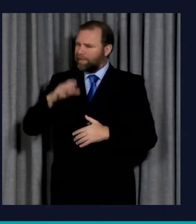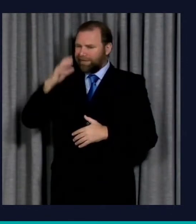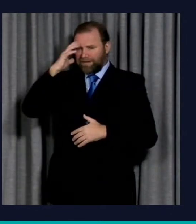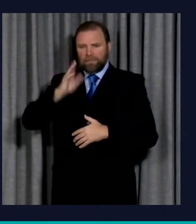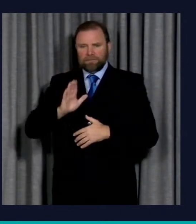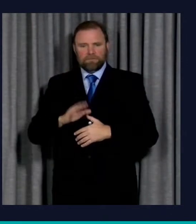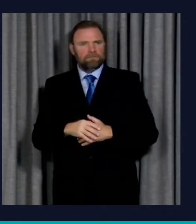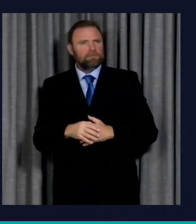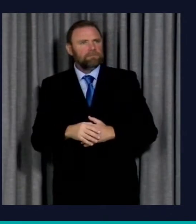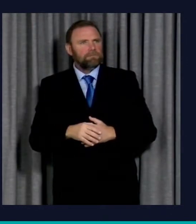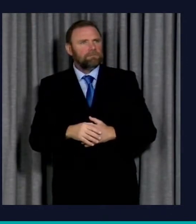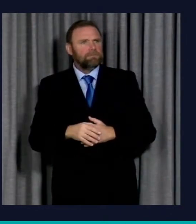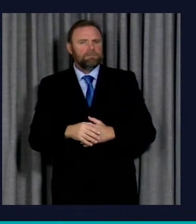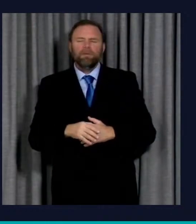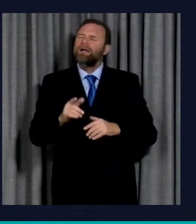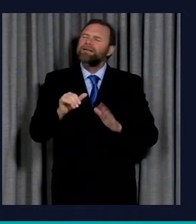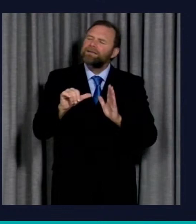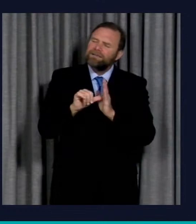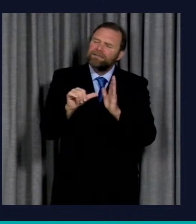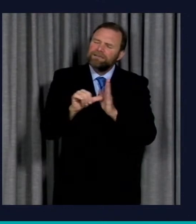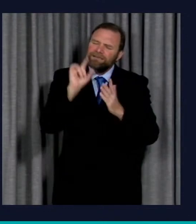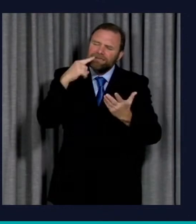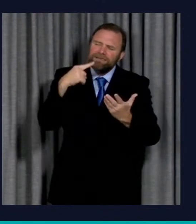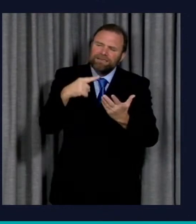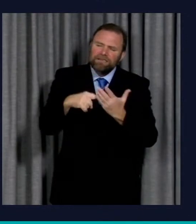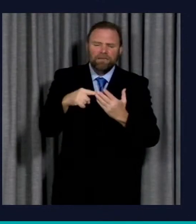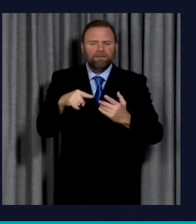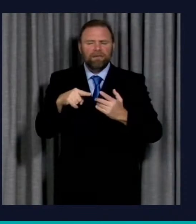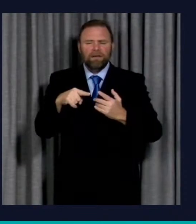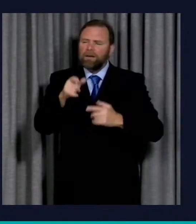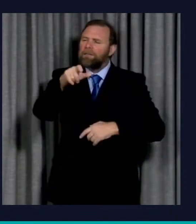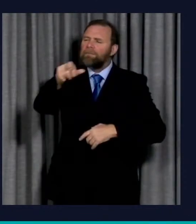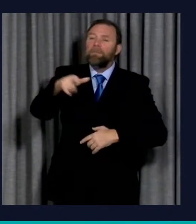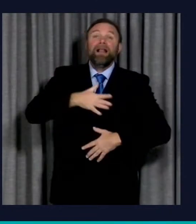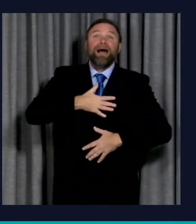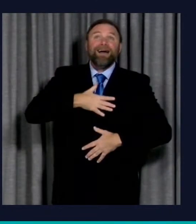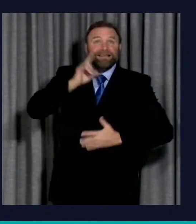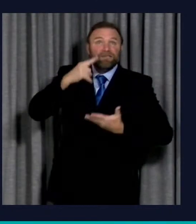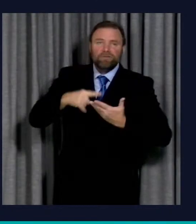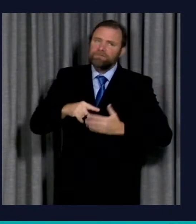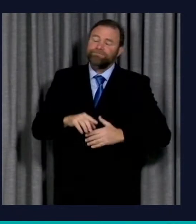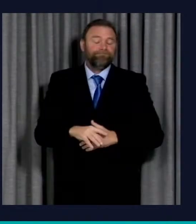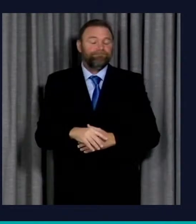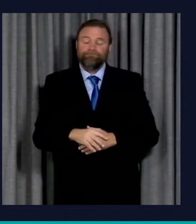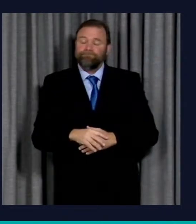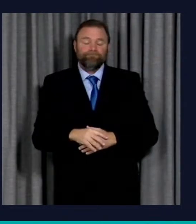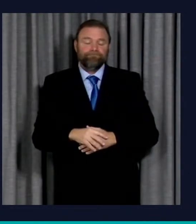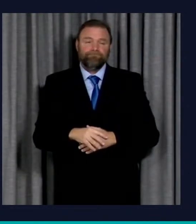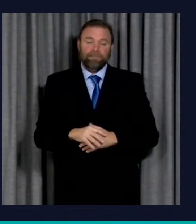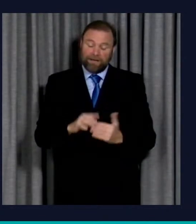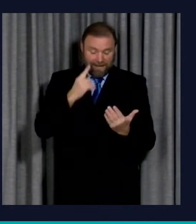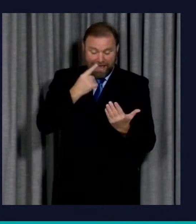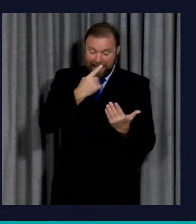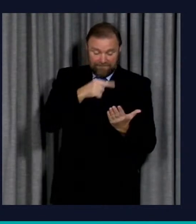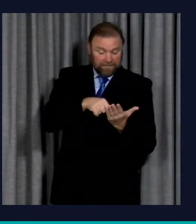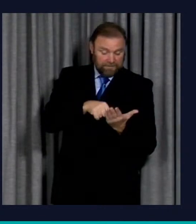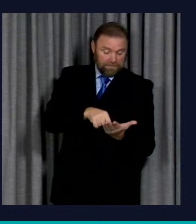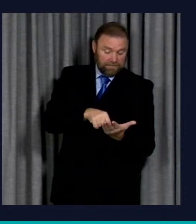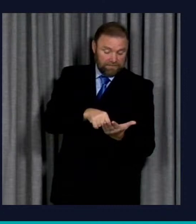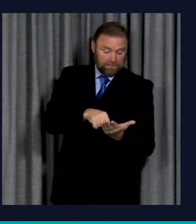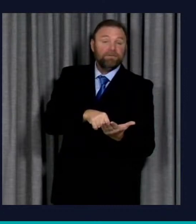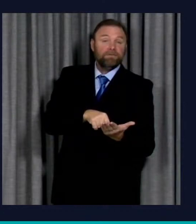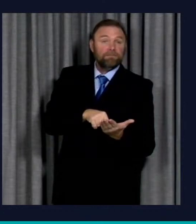always popular decisions. But if the evidence says to us that more has to be done to